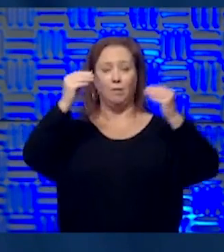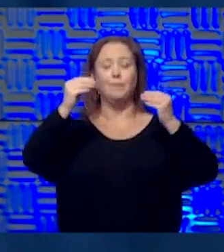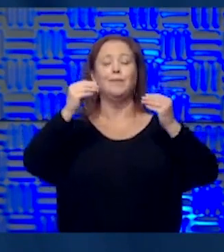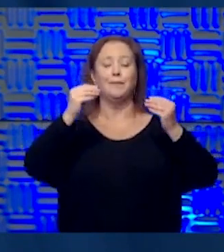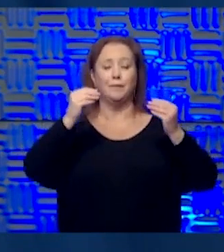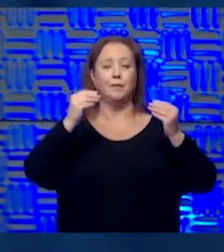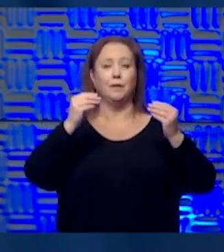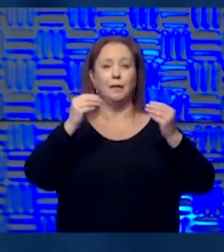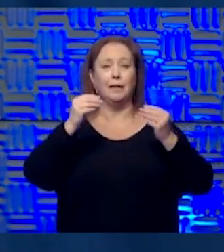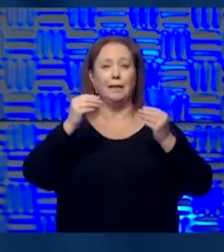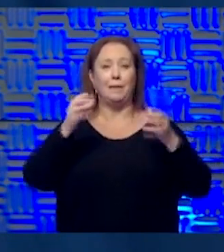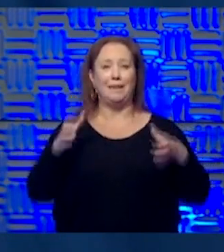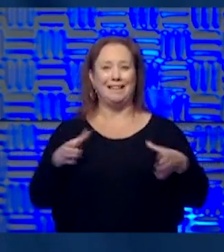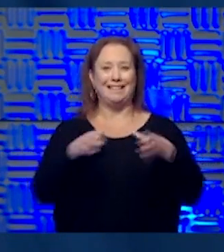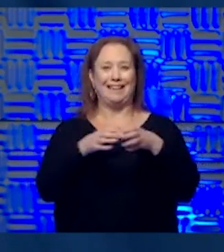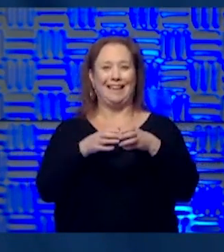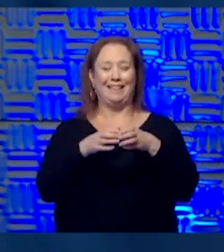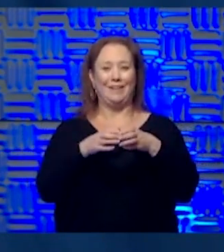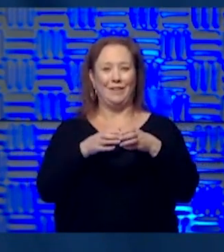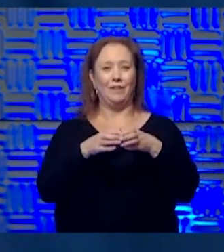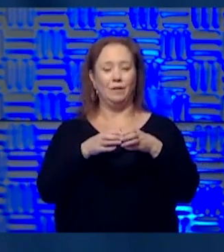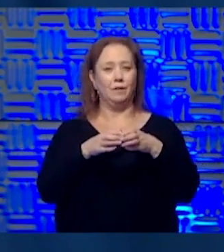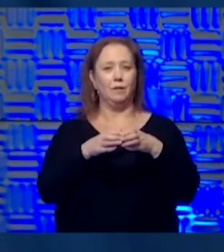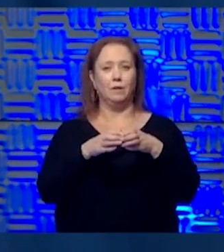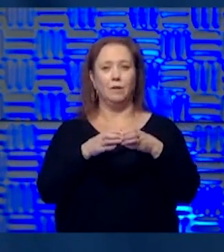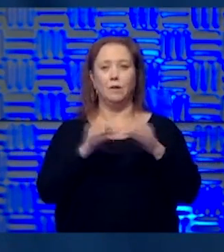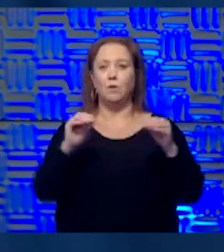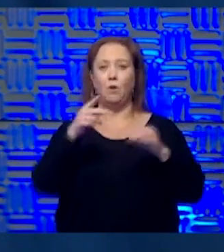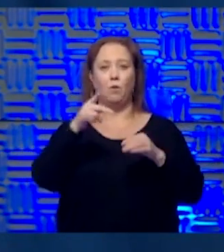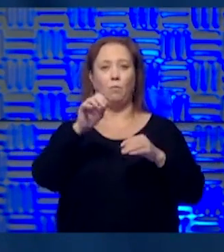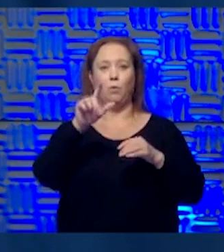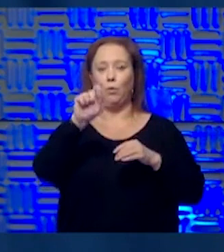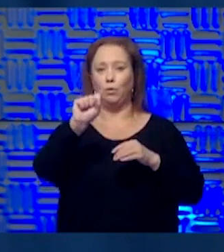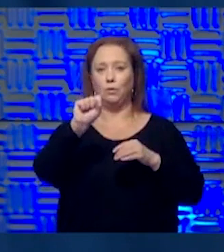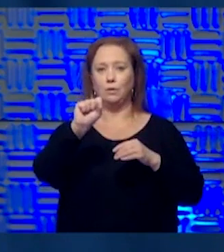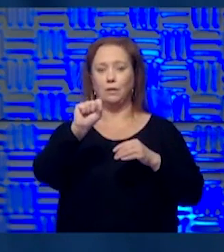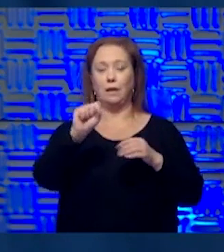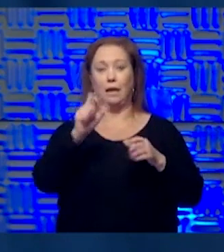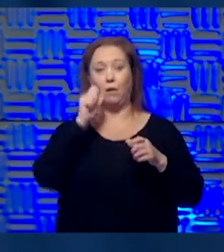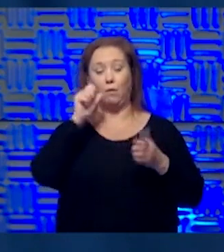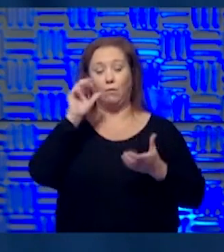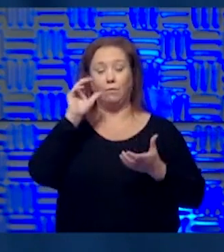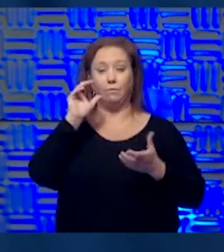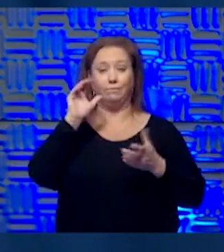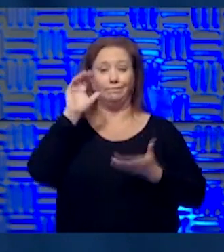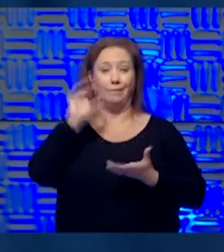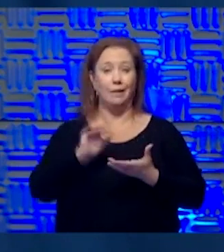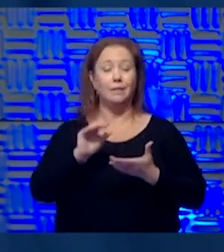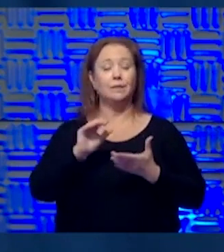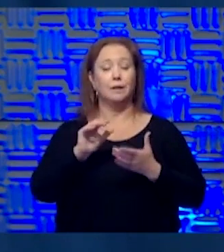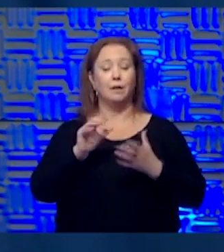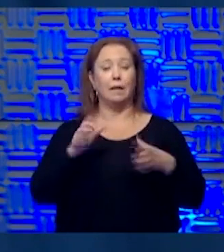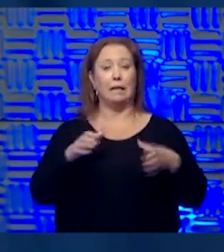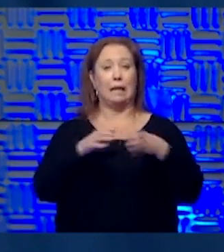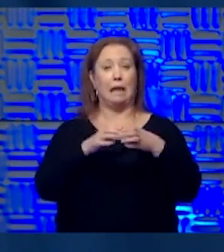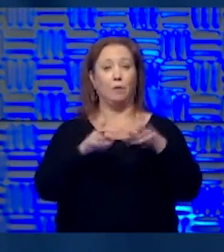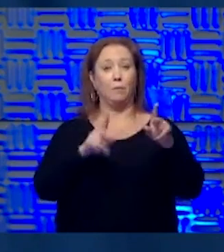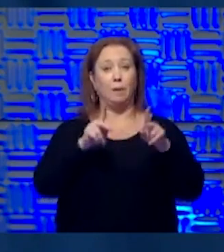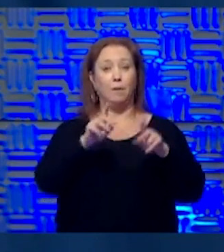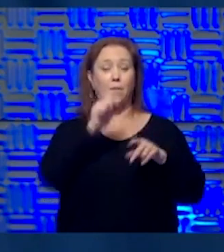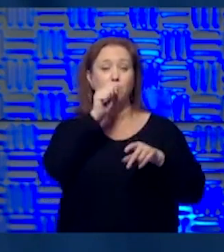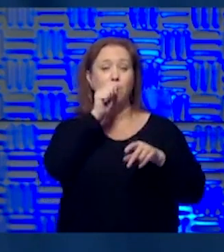out, gather. There's no pools, so I don't know if the gatherings are going to take place at people's